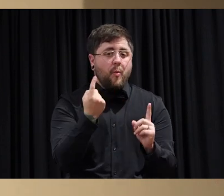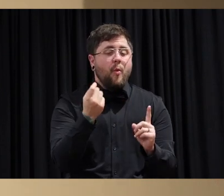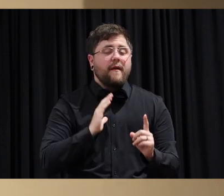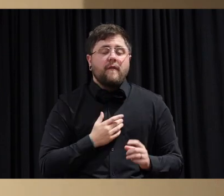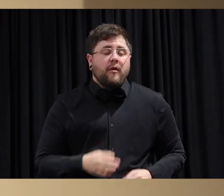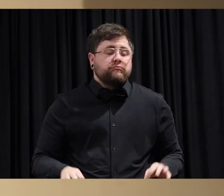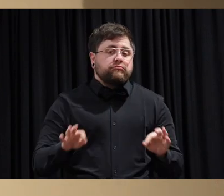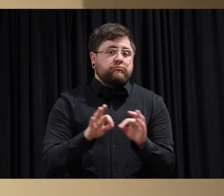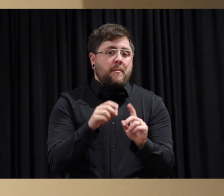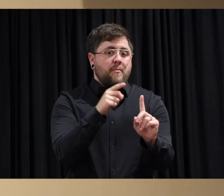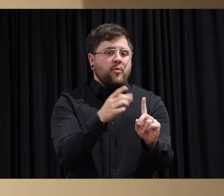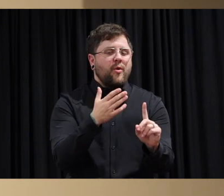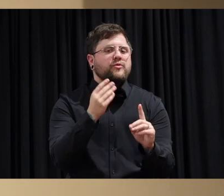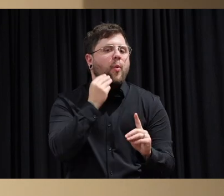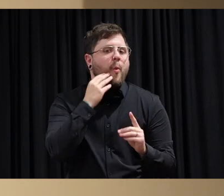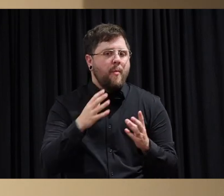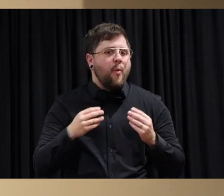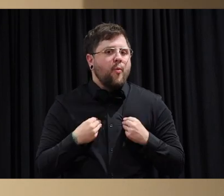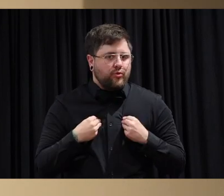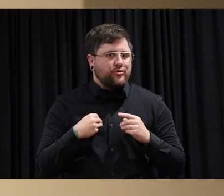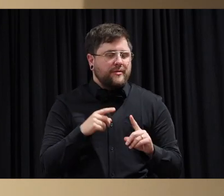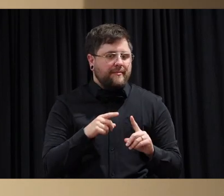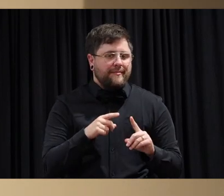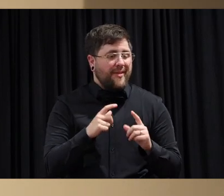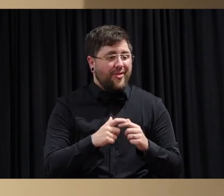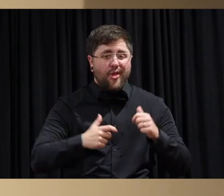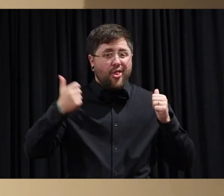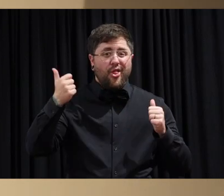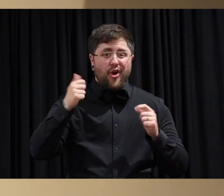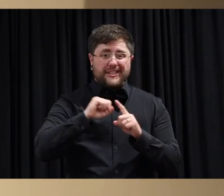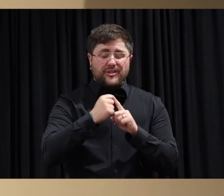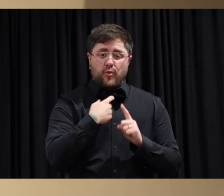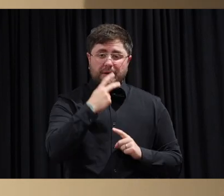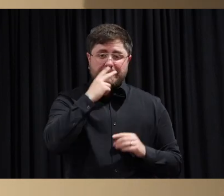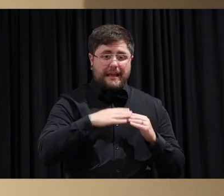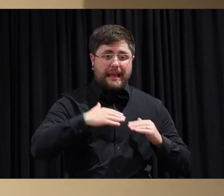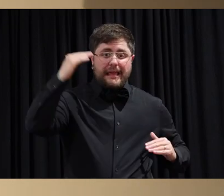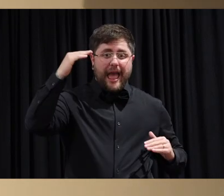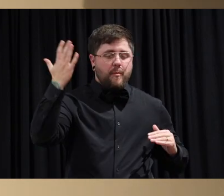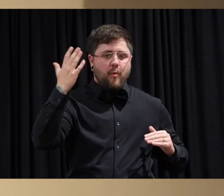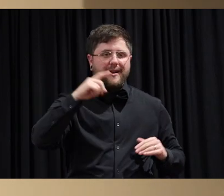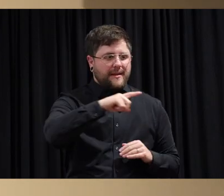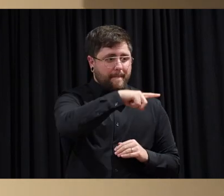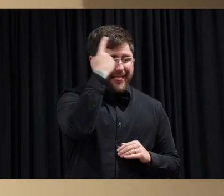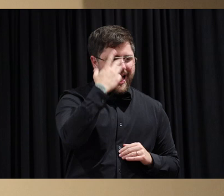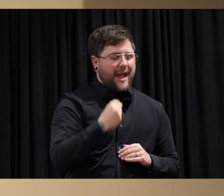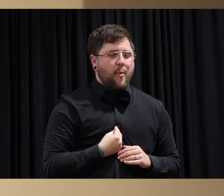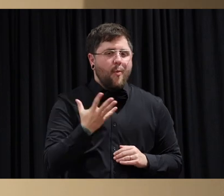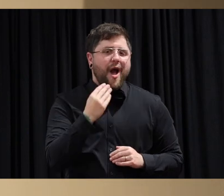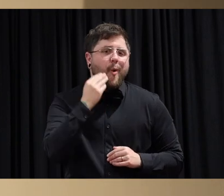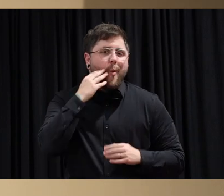looking at actually is home ownership. And the largest gap in home ownership is between the black and the white home